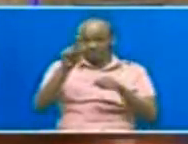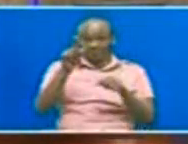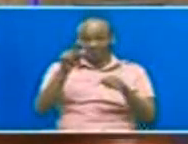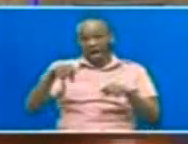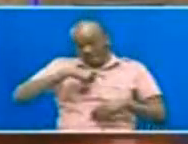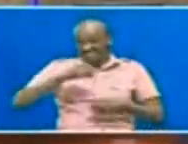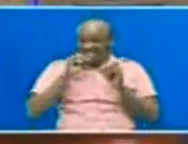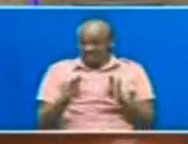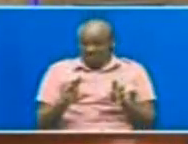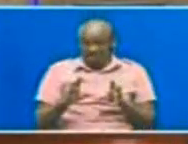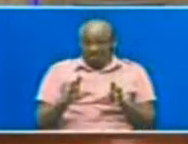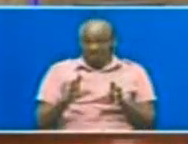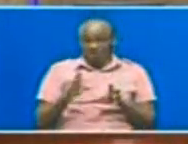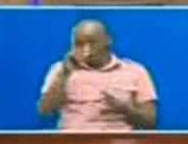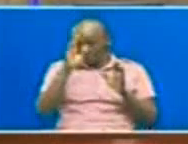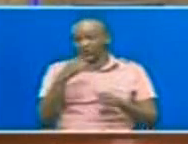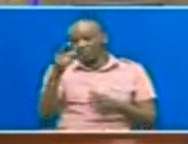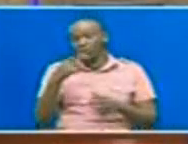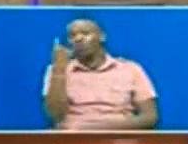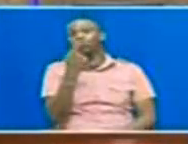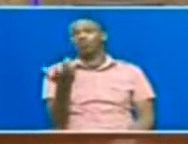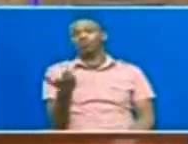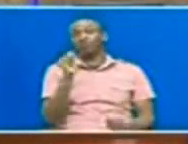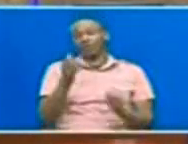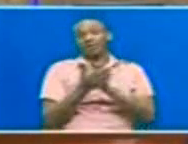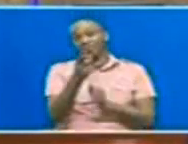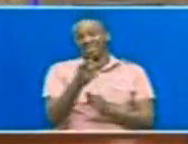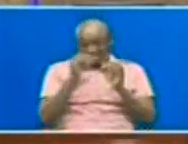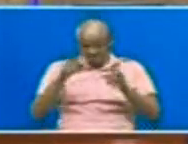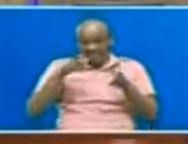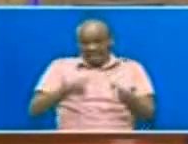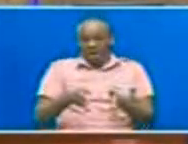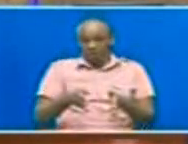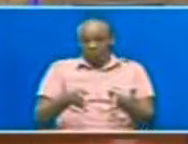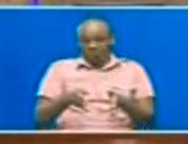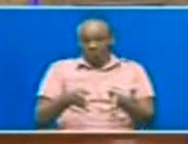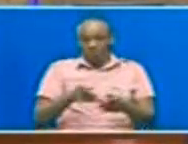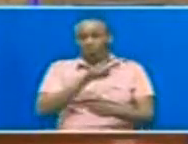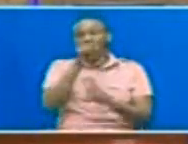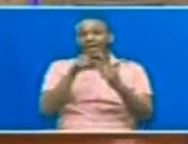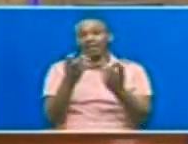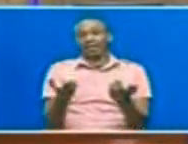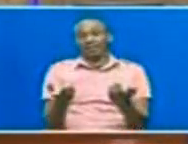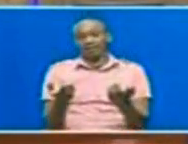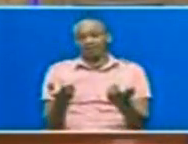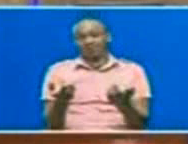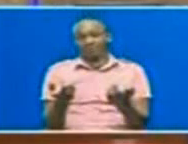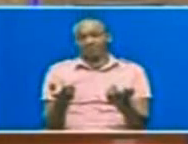not us, someone once told me, then who? If not now, then when?